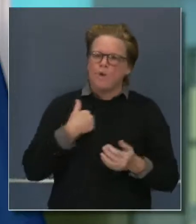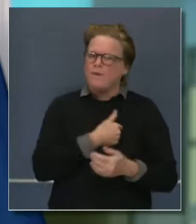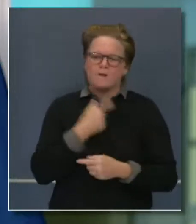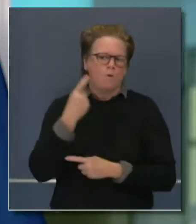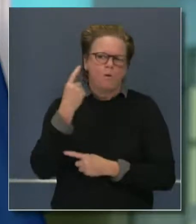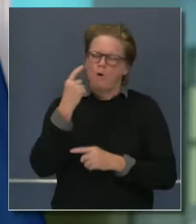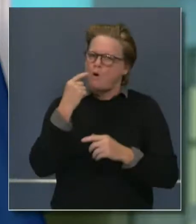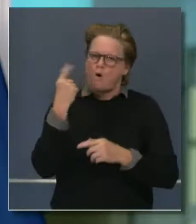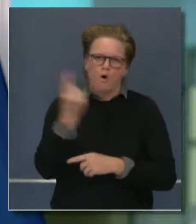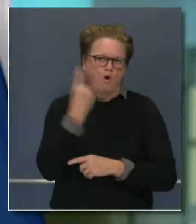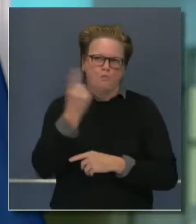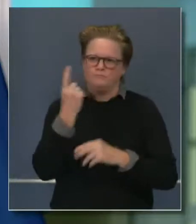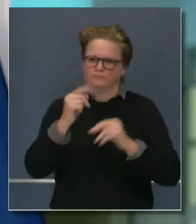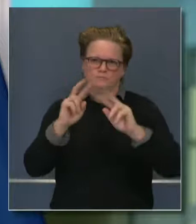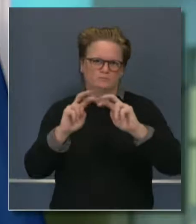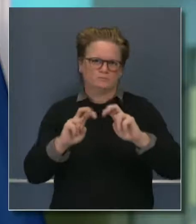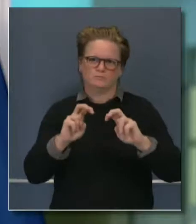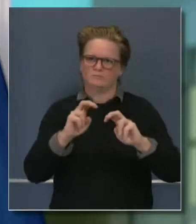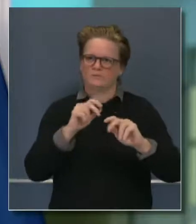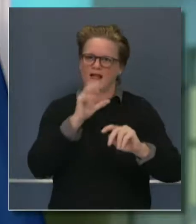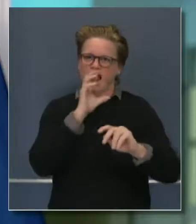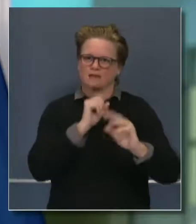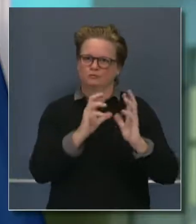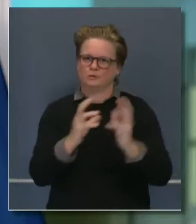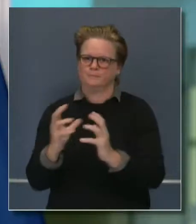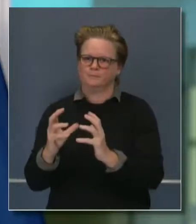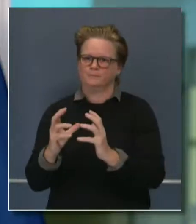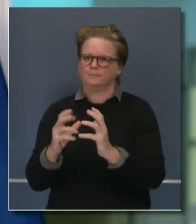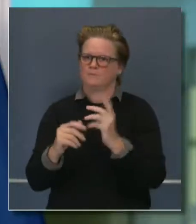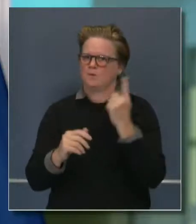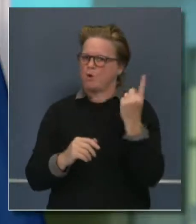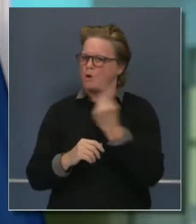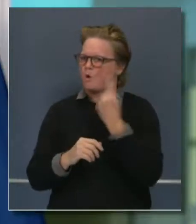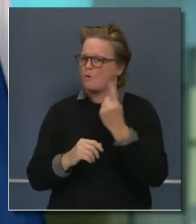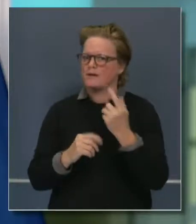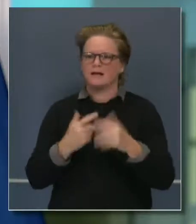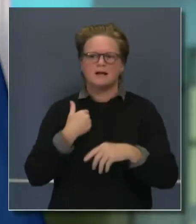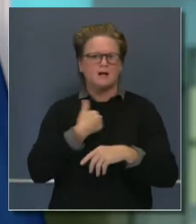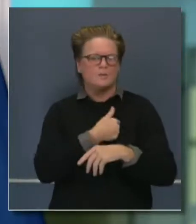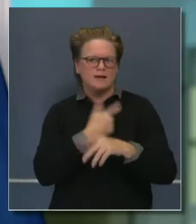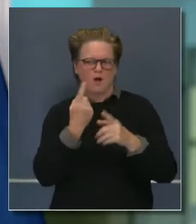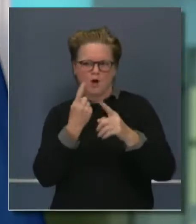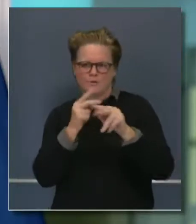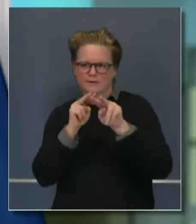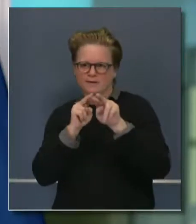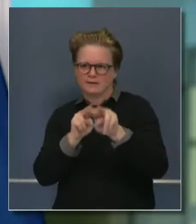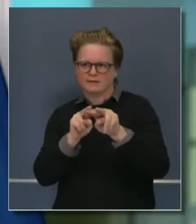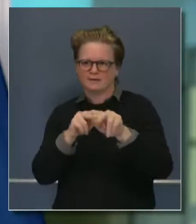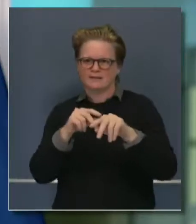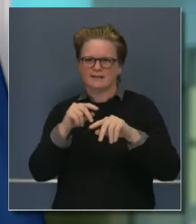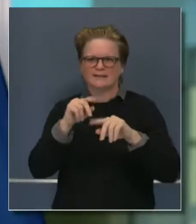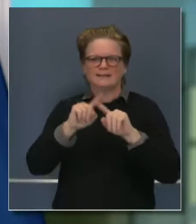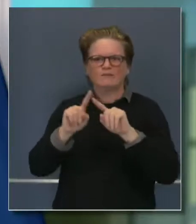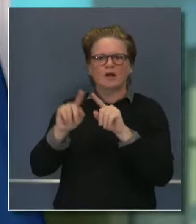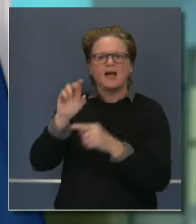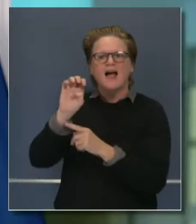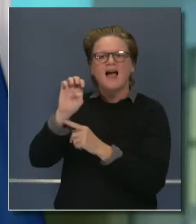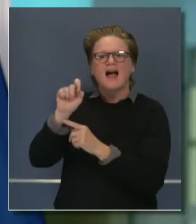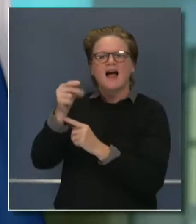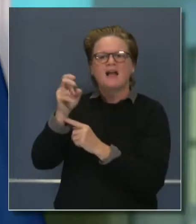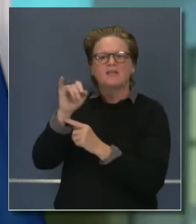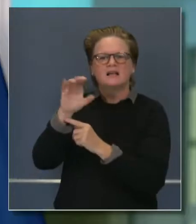race, ethnicity broadly defined and specifically defined as well. We do have information that's come from health officers and the